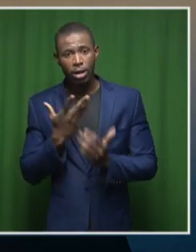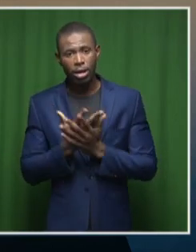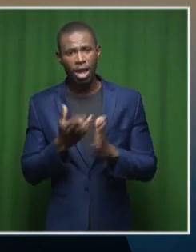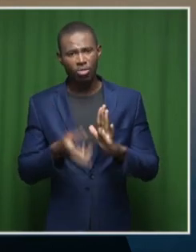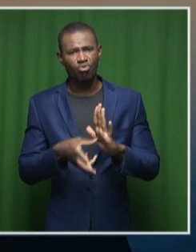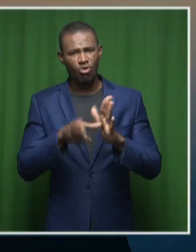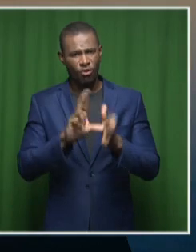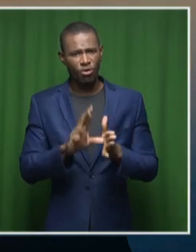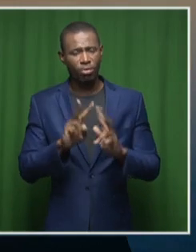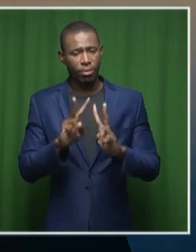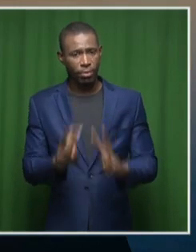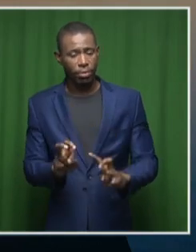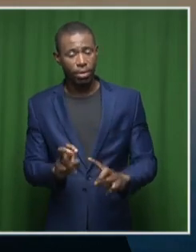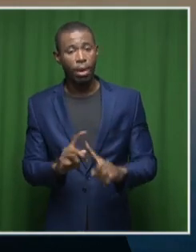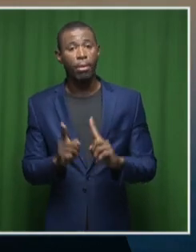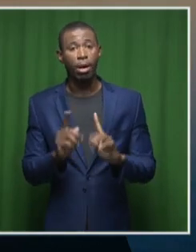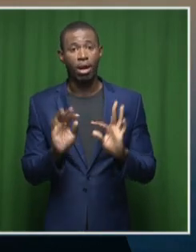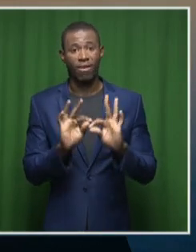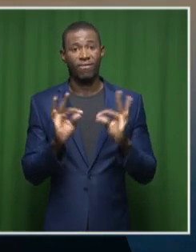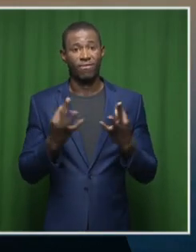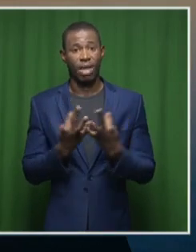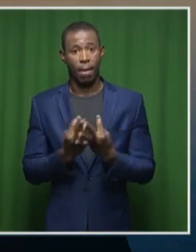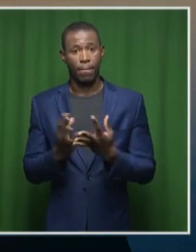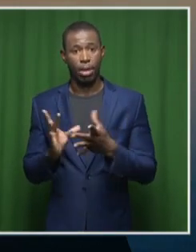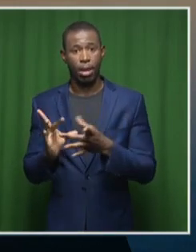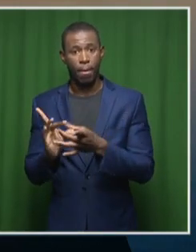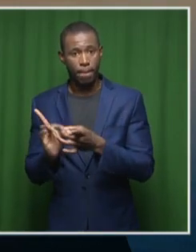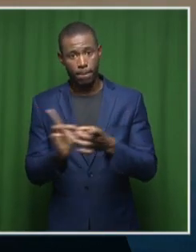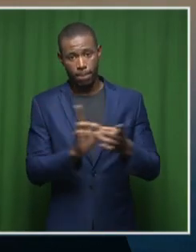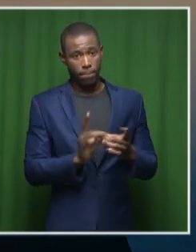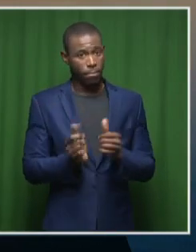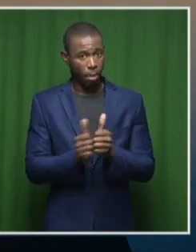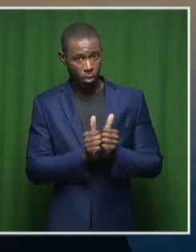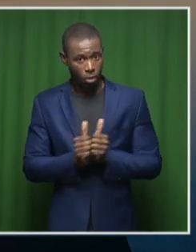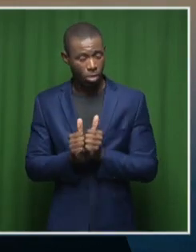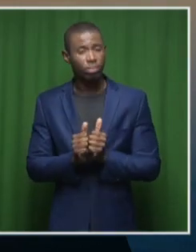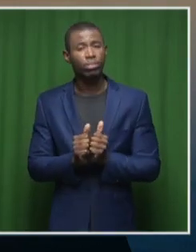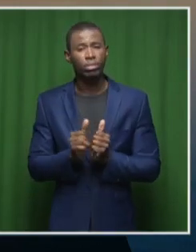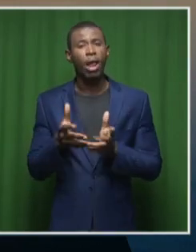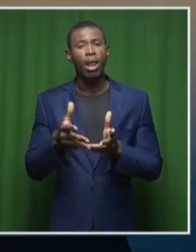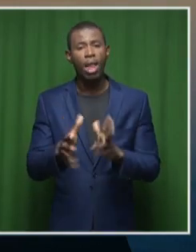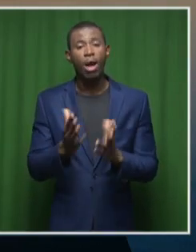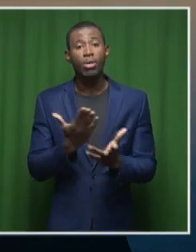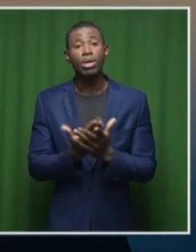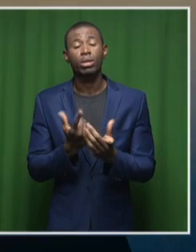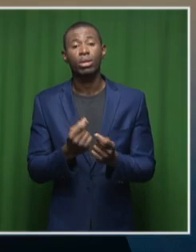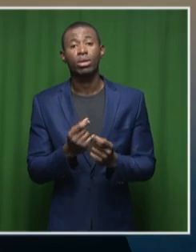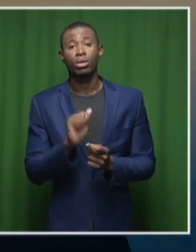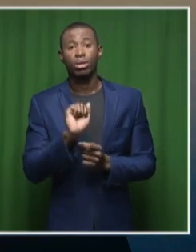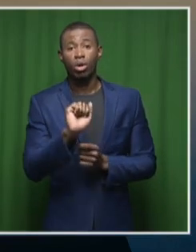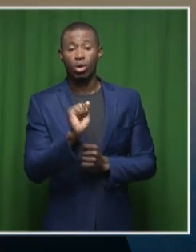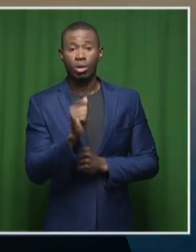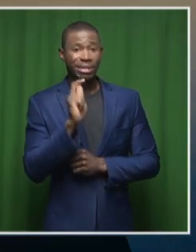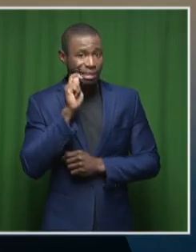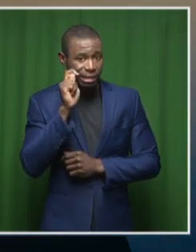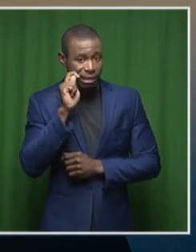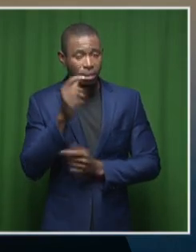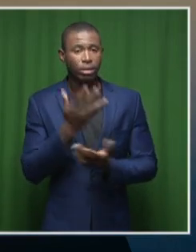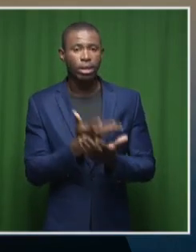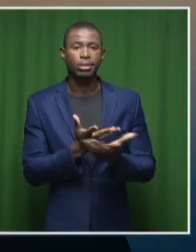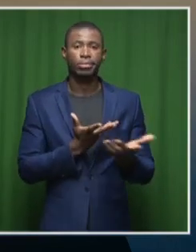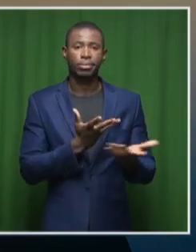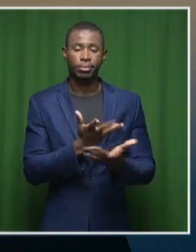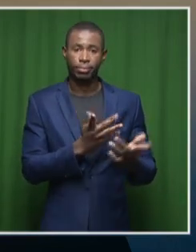the family pairing tool allows you to do is it allows you firstly to have the conversation with your teen, about how